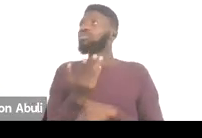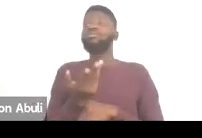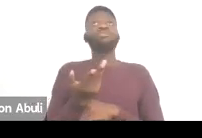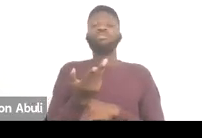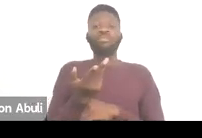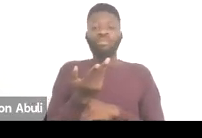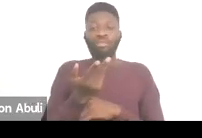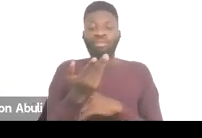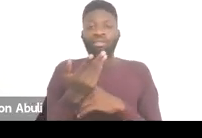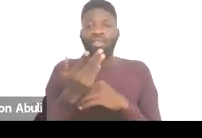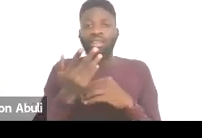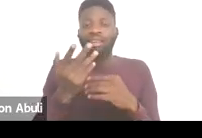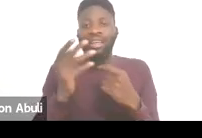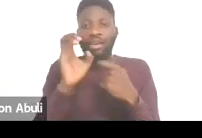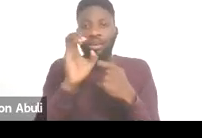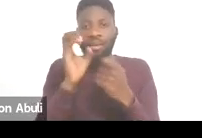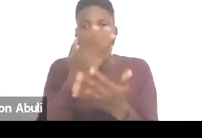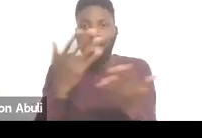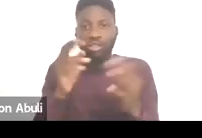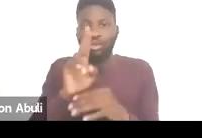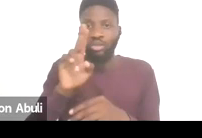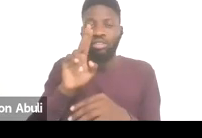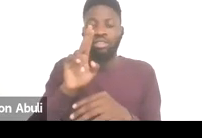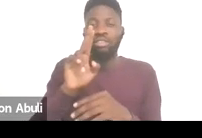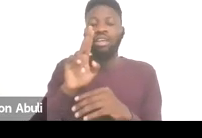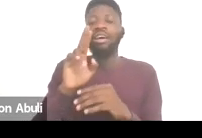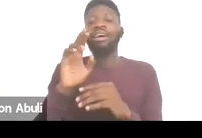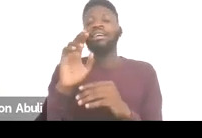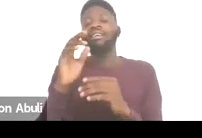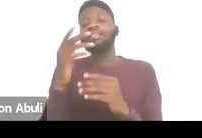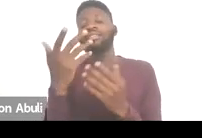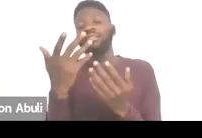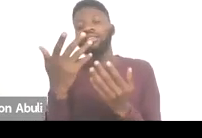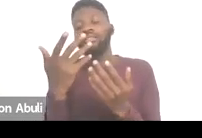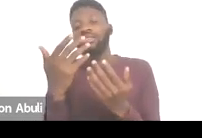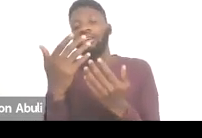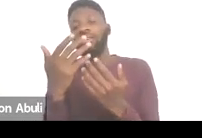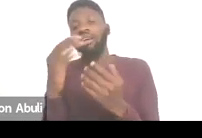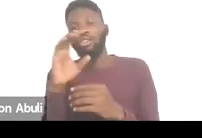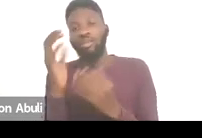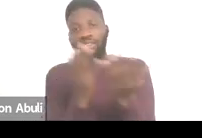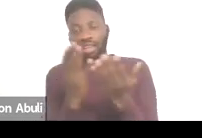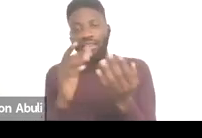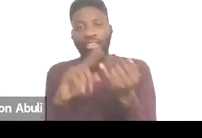that is used for customer service? They use phones, they use laptops, they use